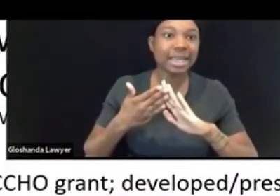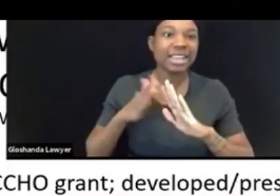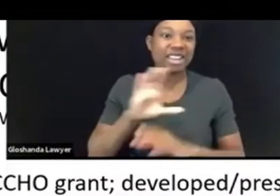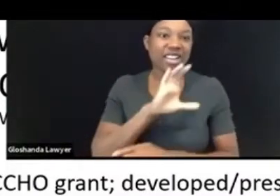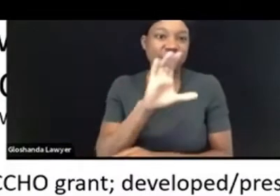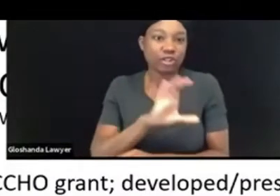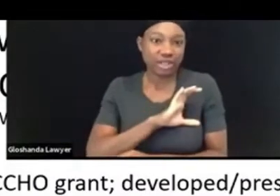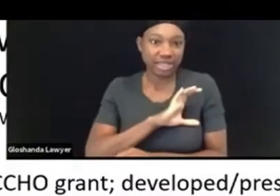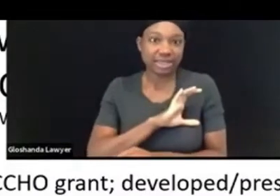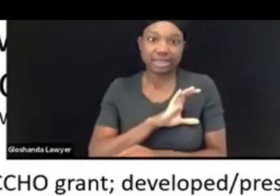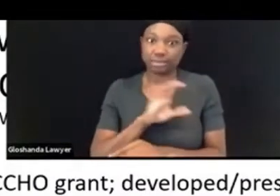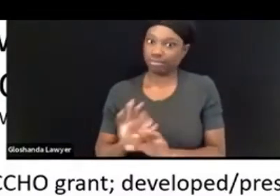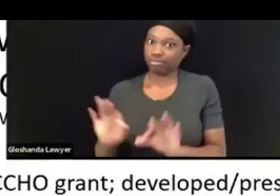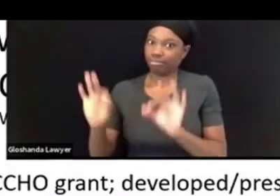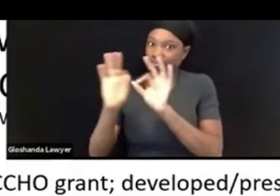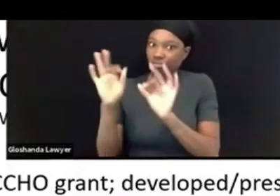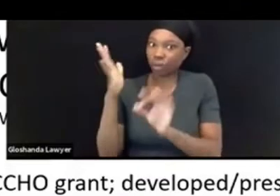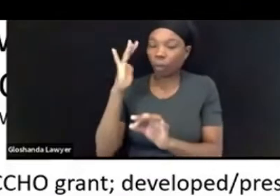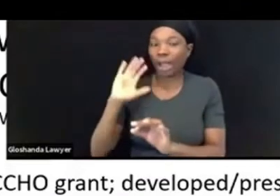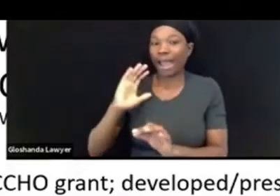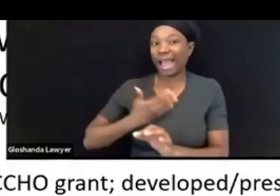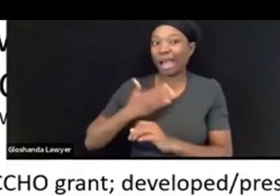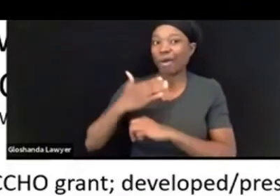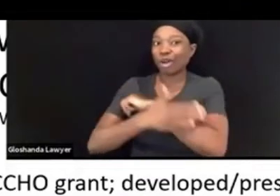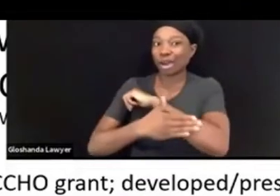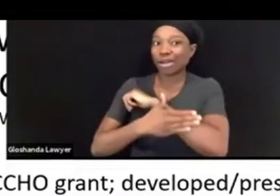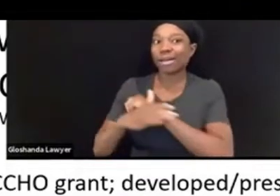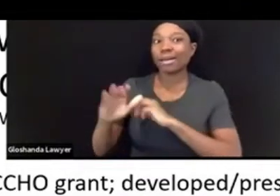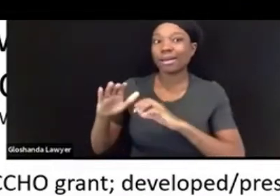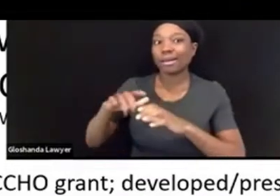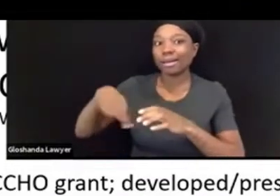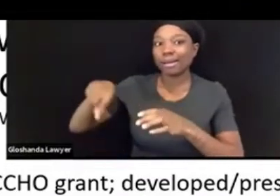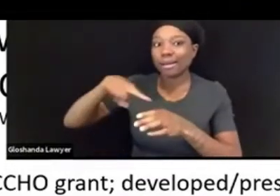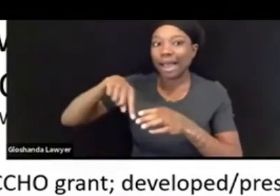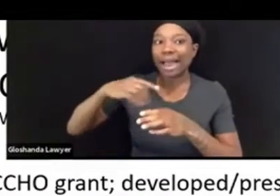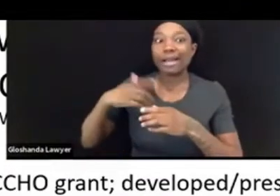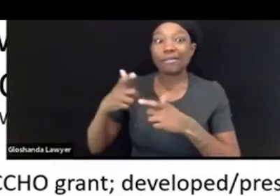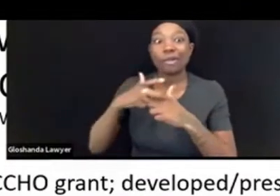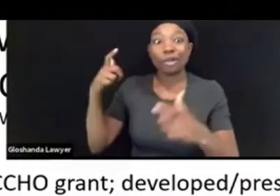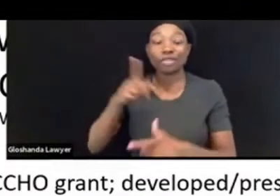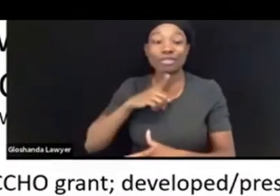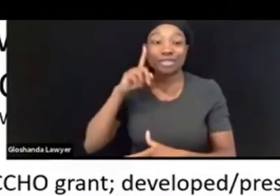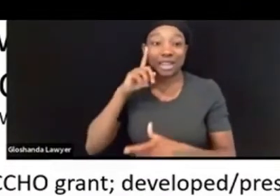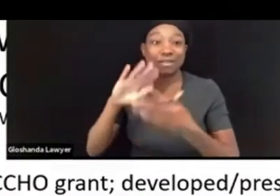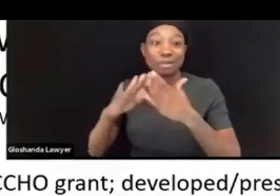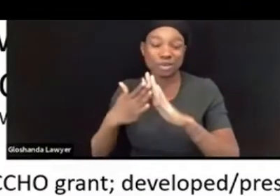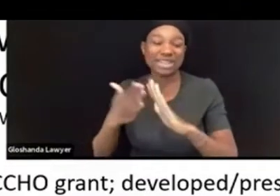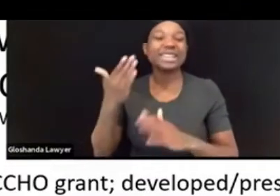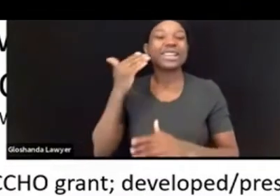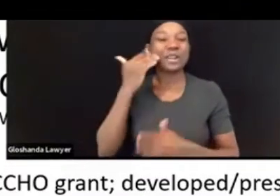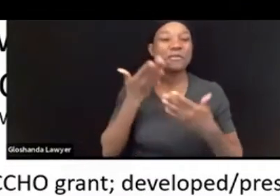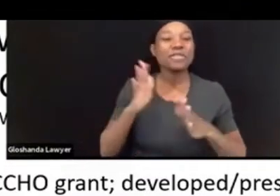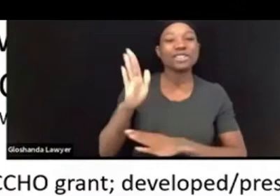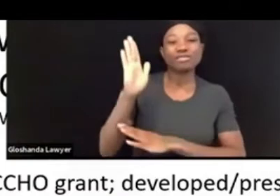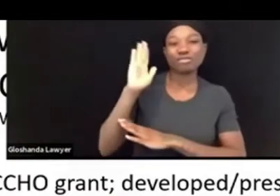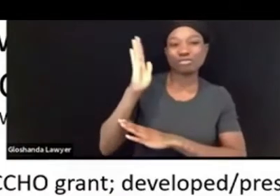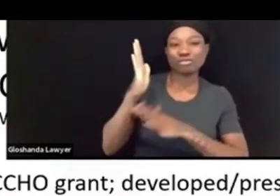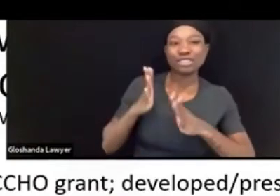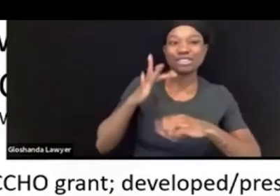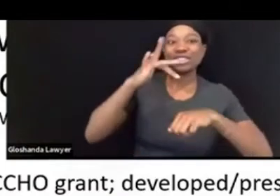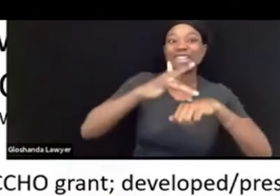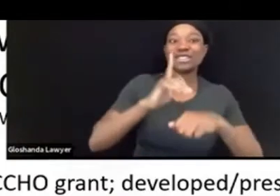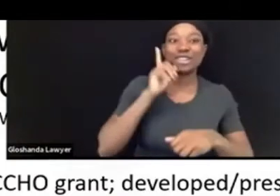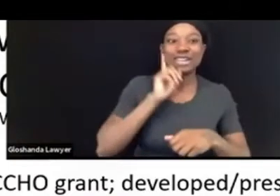so large in our county also. I know we've already talked a little bit about the deaf community earlier, but we already realized the need from our